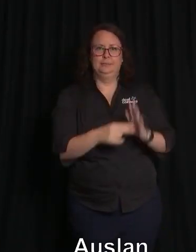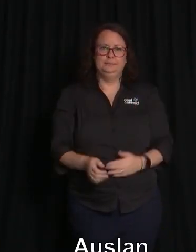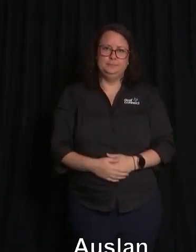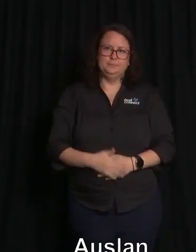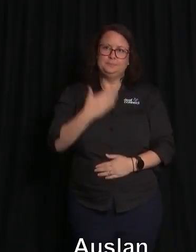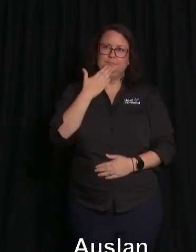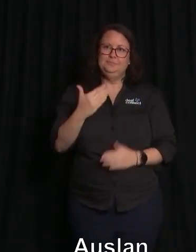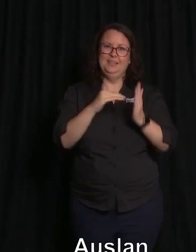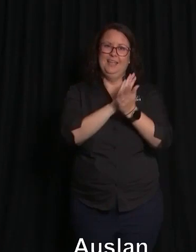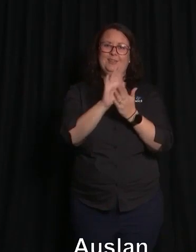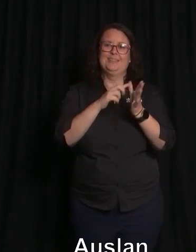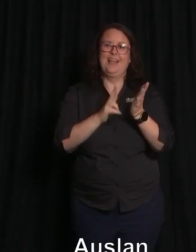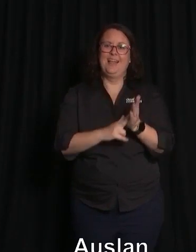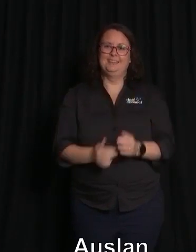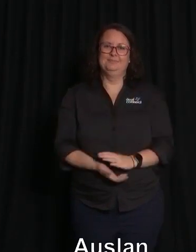Thank you, Zhan.